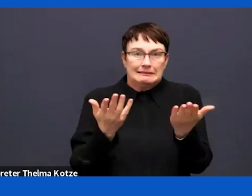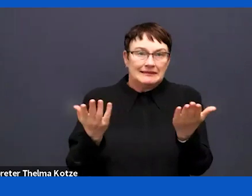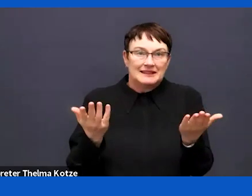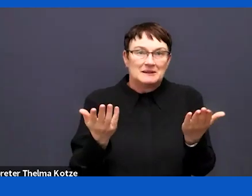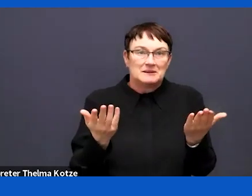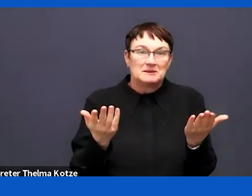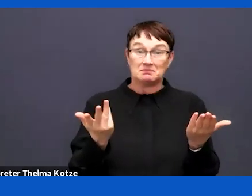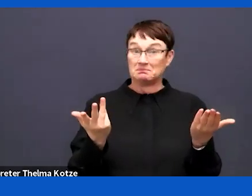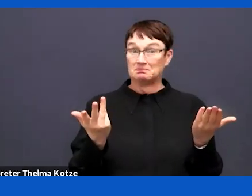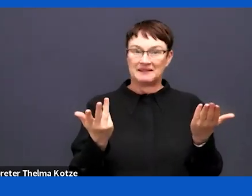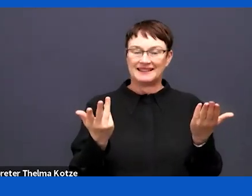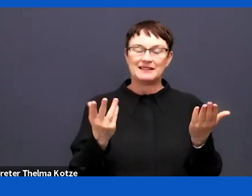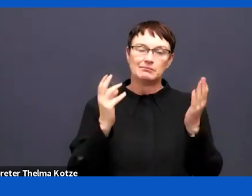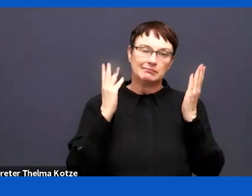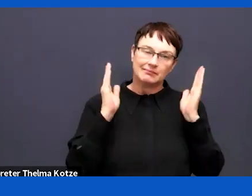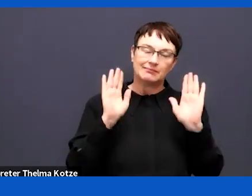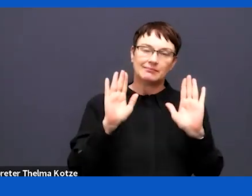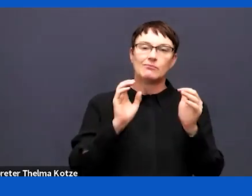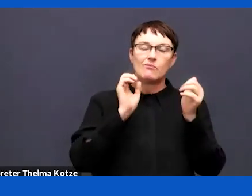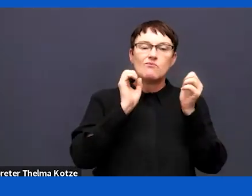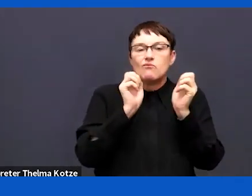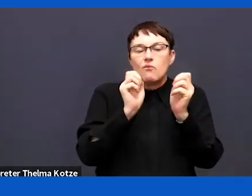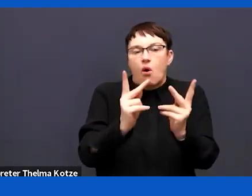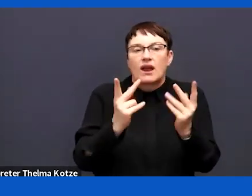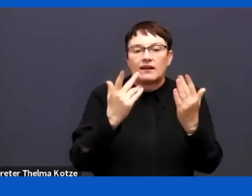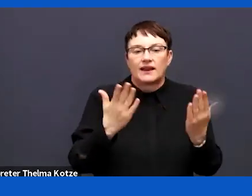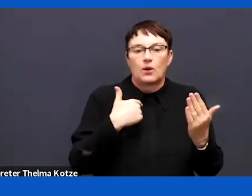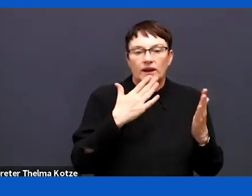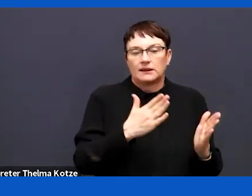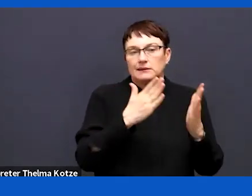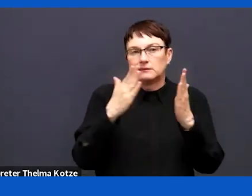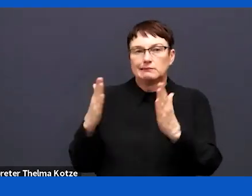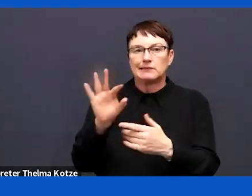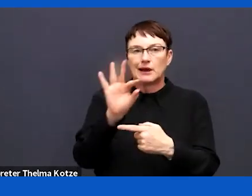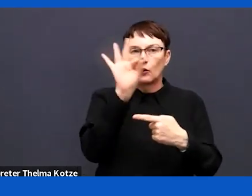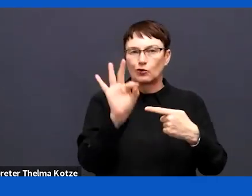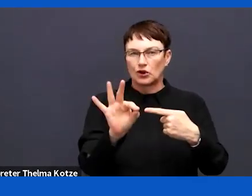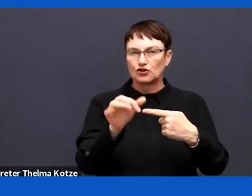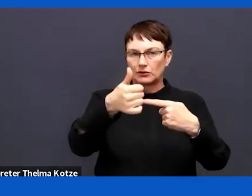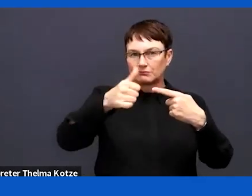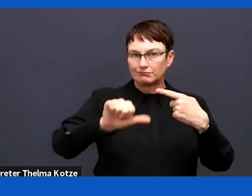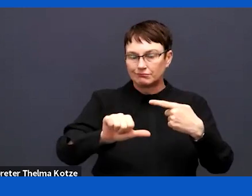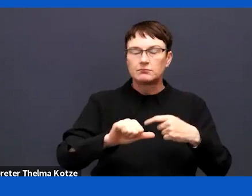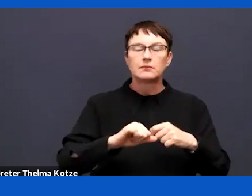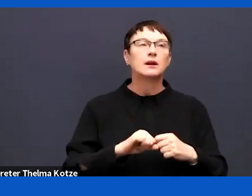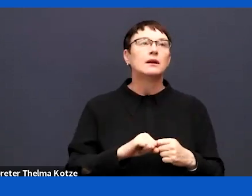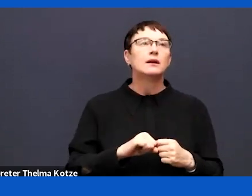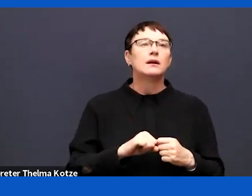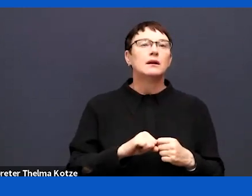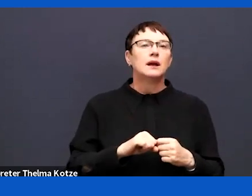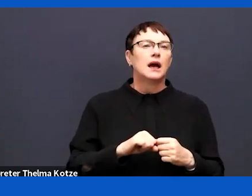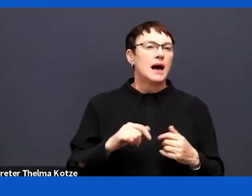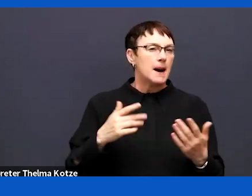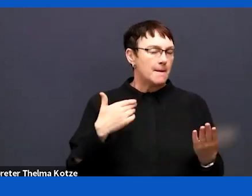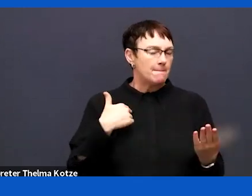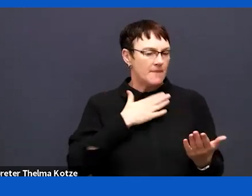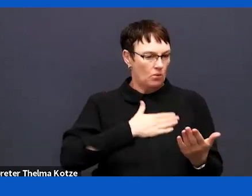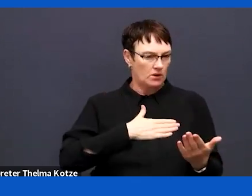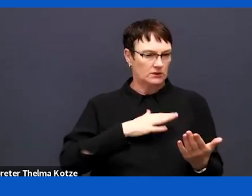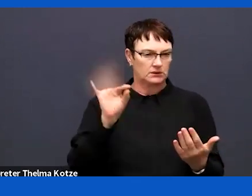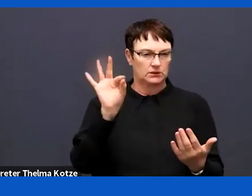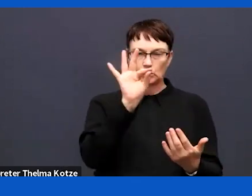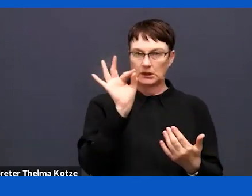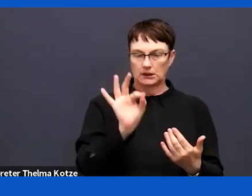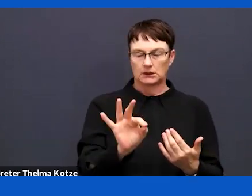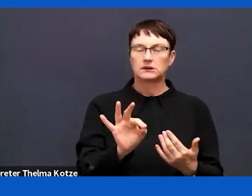So let's go to the next question then. I would like to ask about the future. I mean, Hide, you